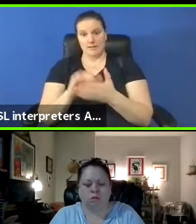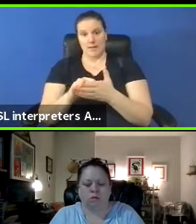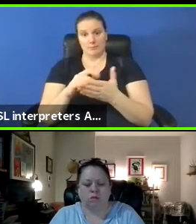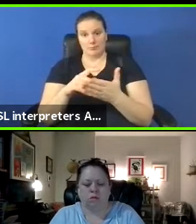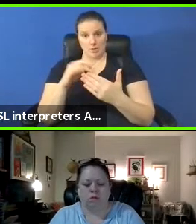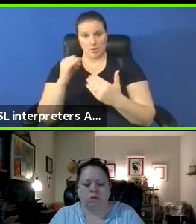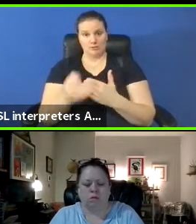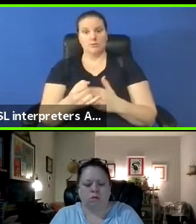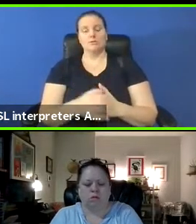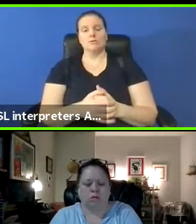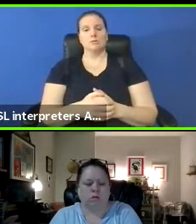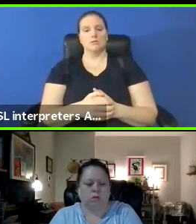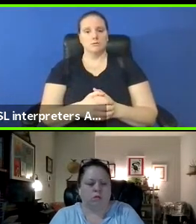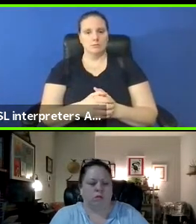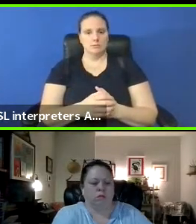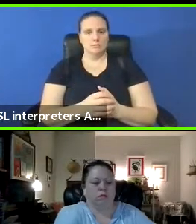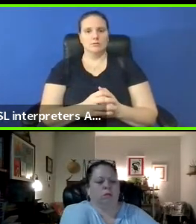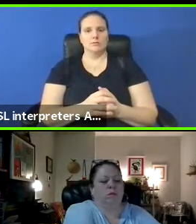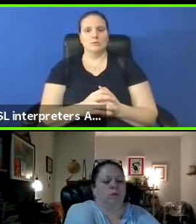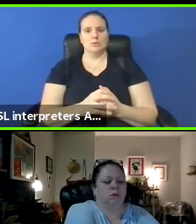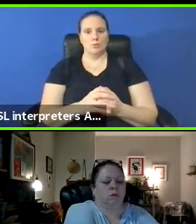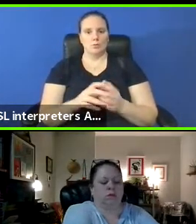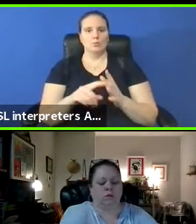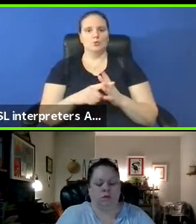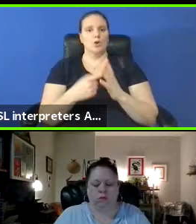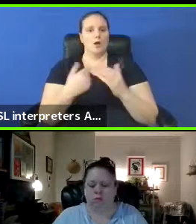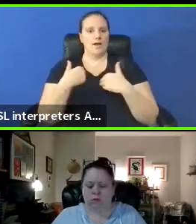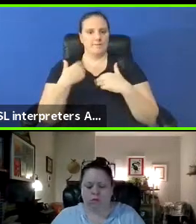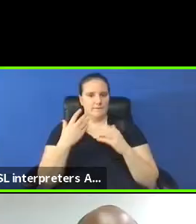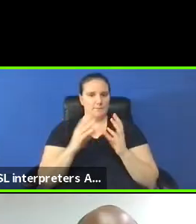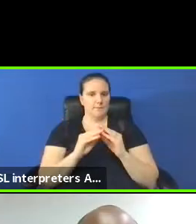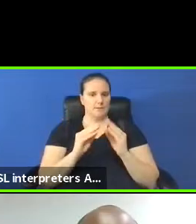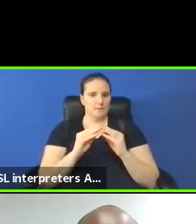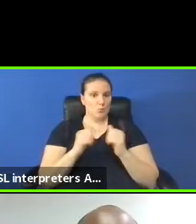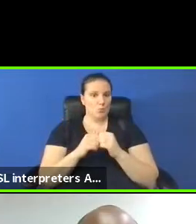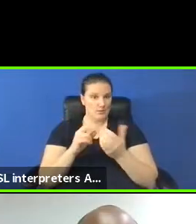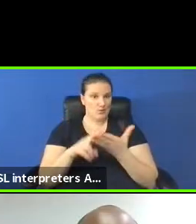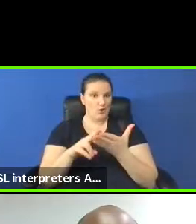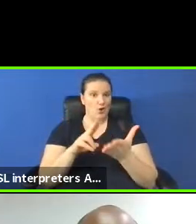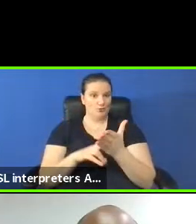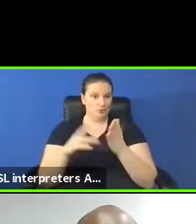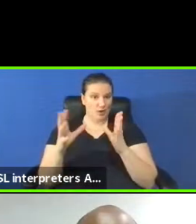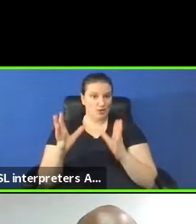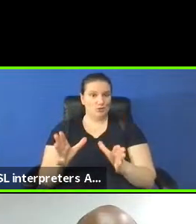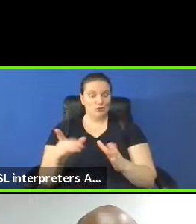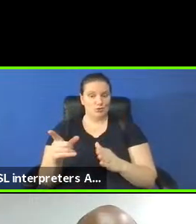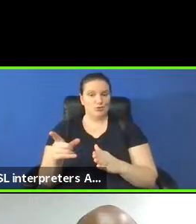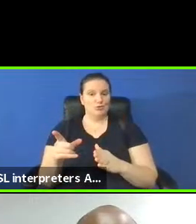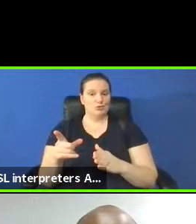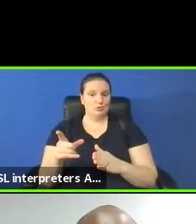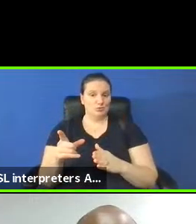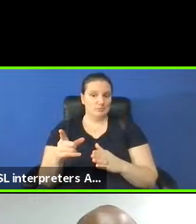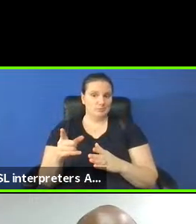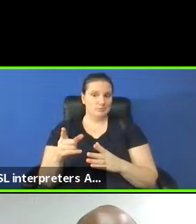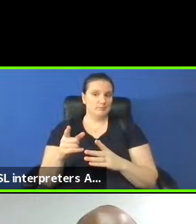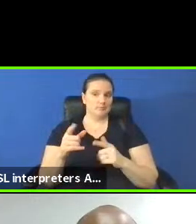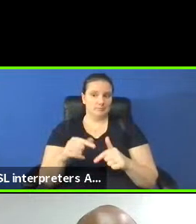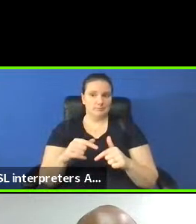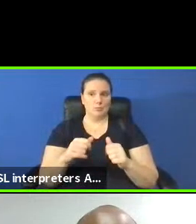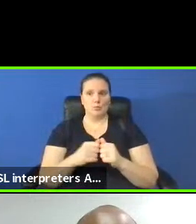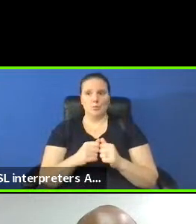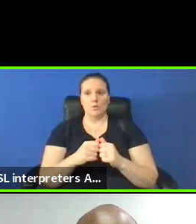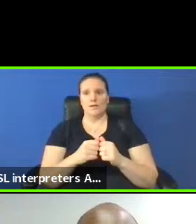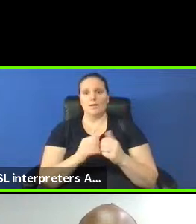project, then we start having meetings with the contractors, with this group, with